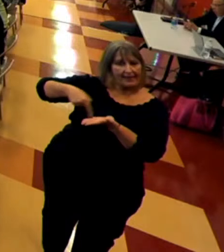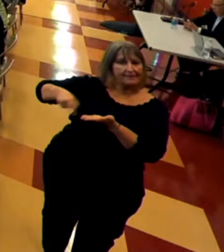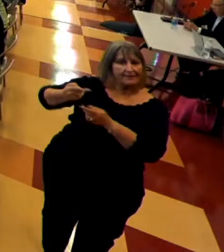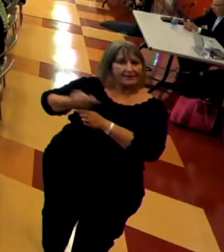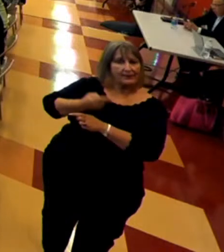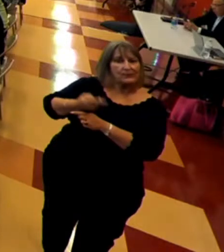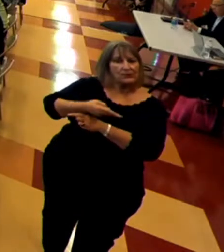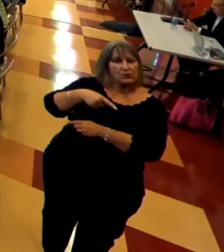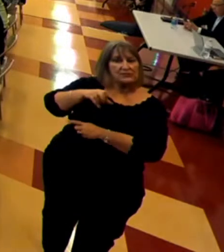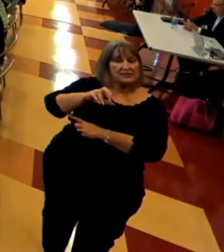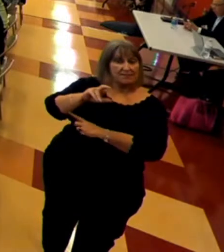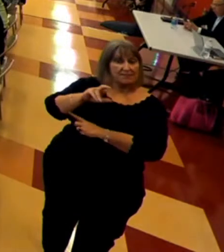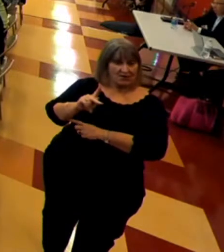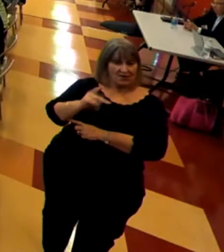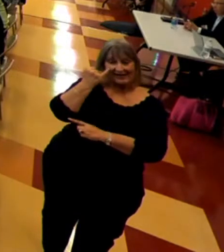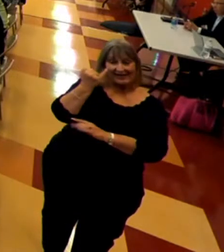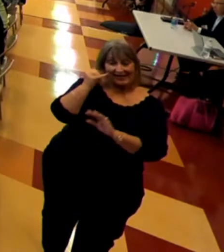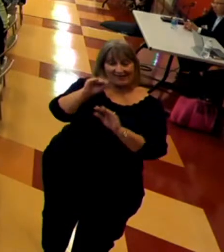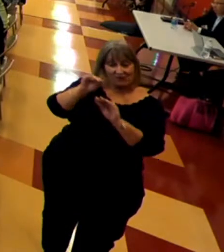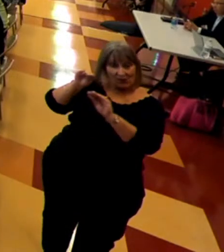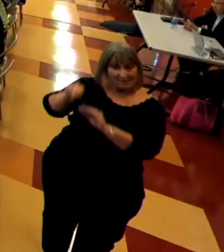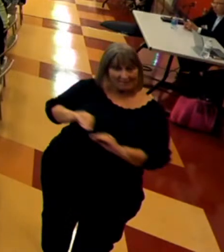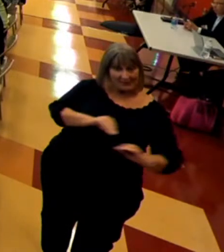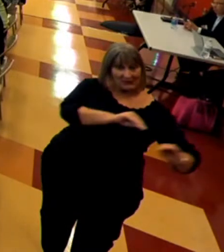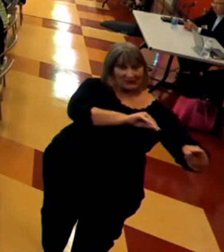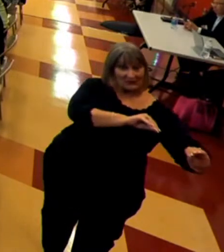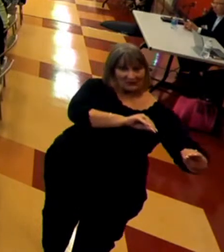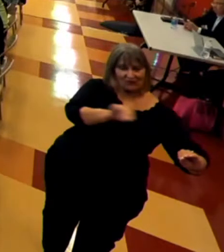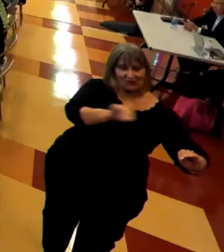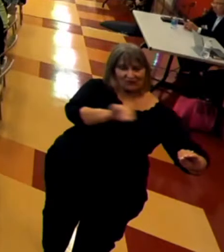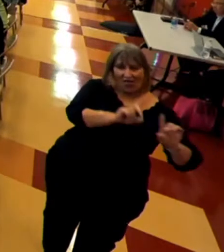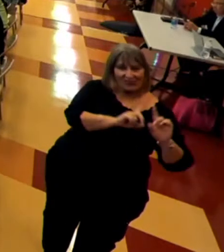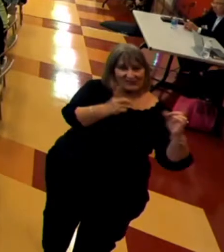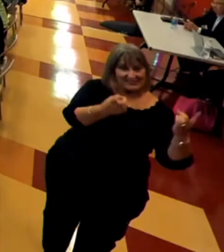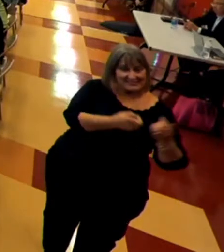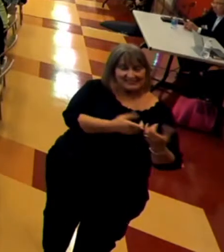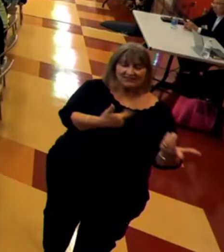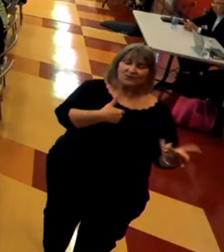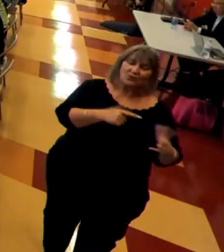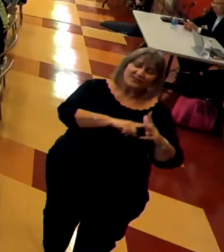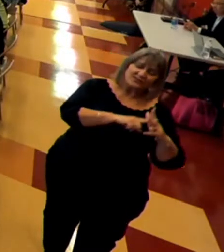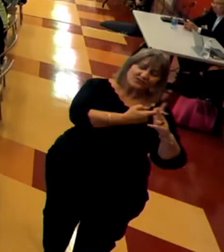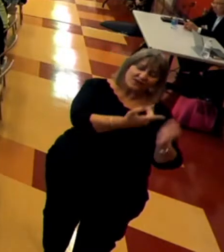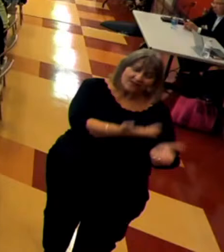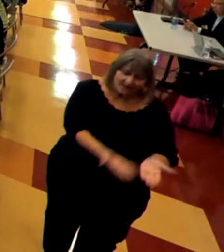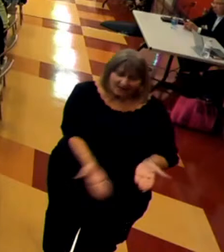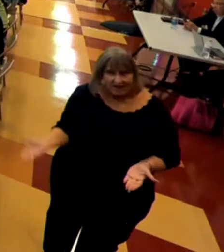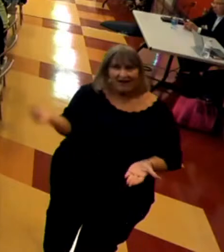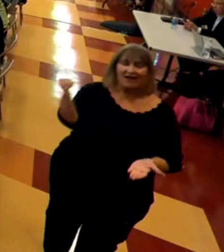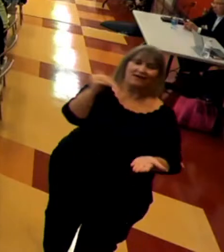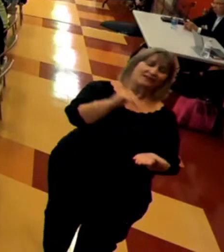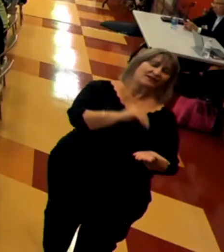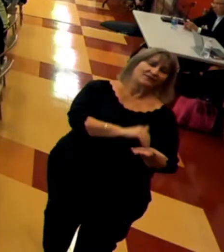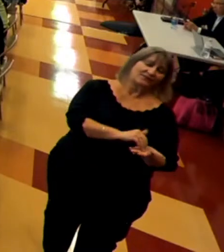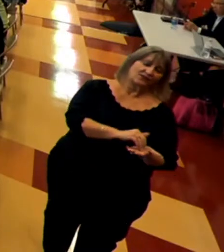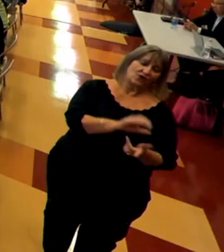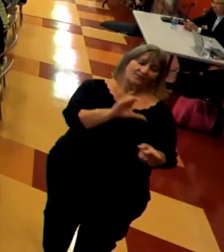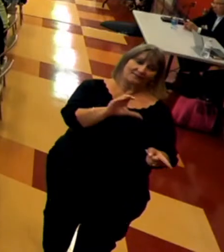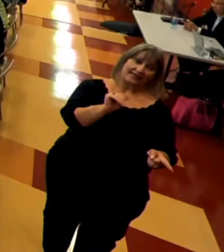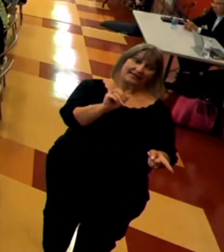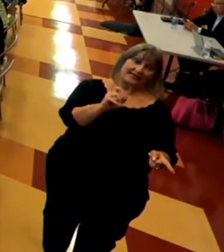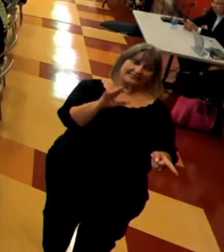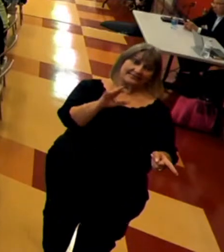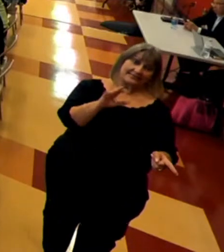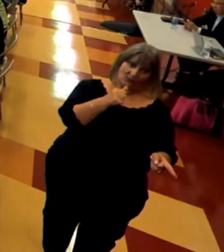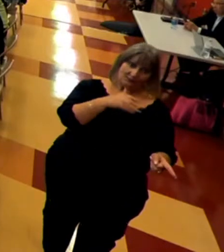So by moving us, we would have to start from ground zero, because I believe Ms. Castillo, District 5, is a